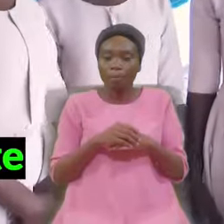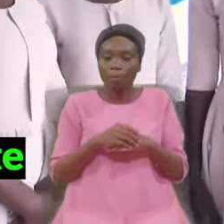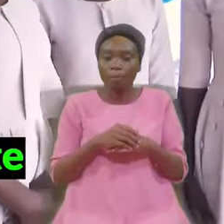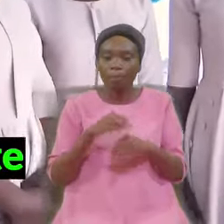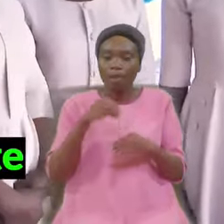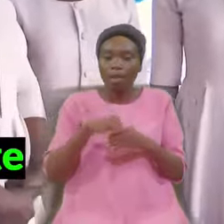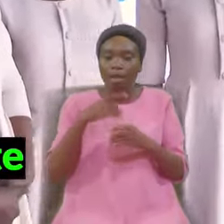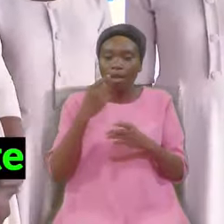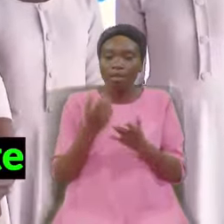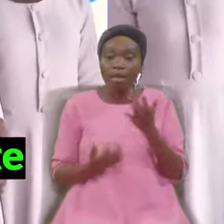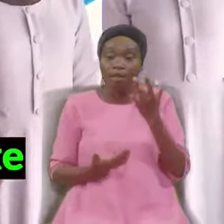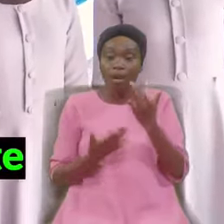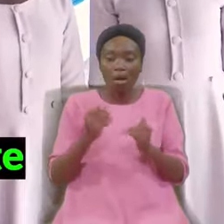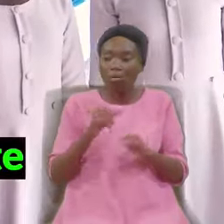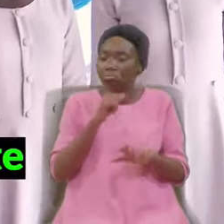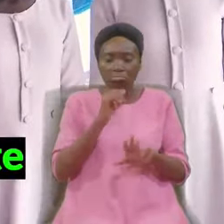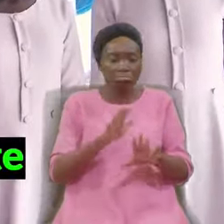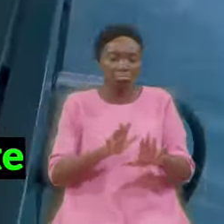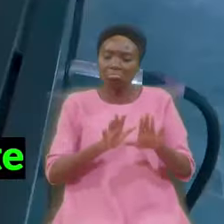in the fullness